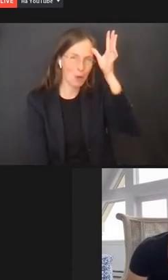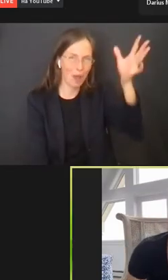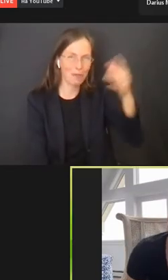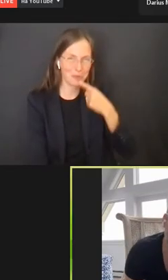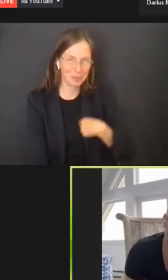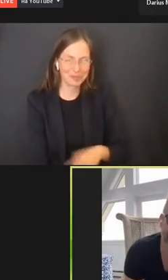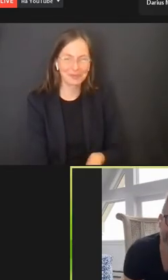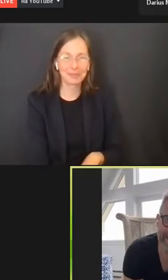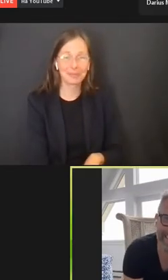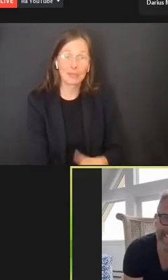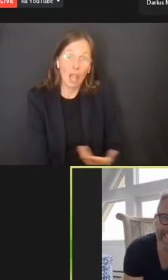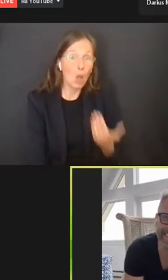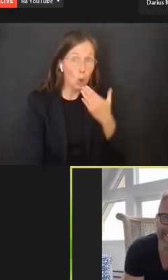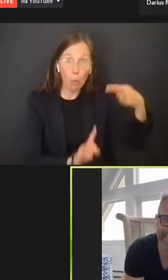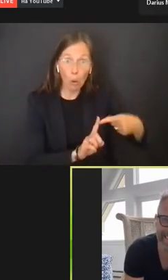I mean, he had a point.